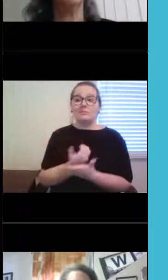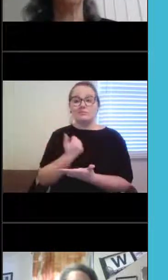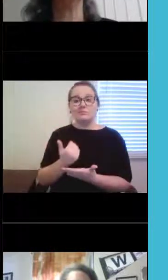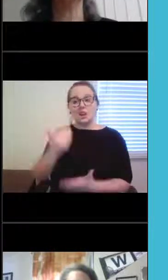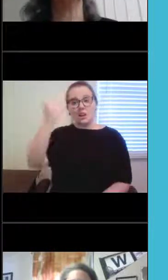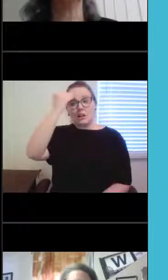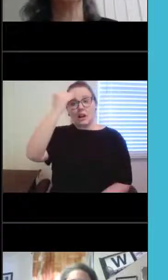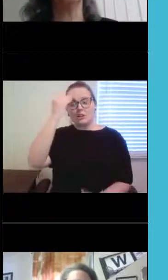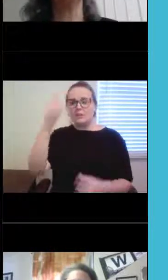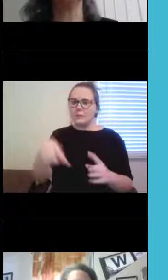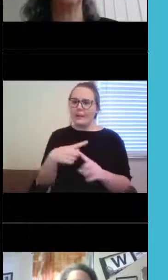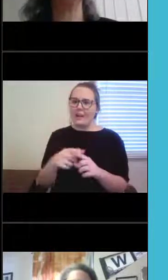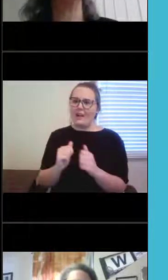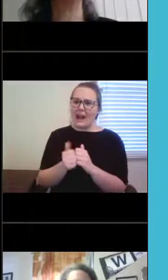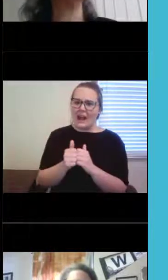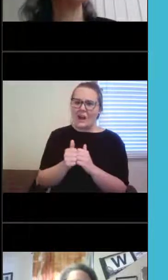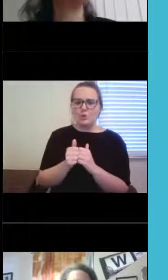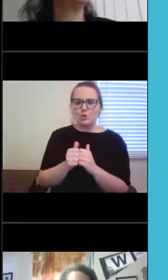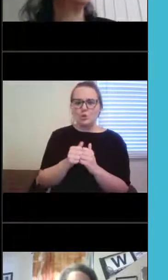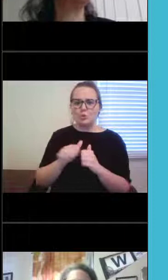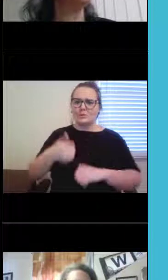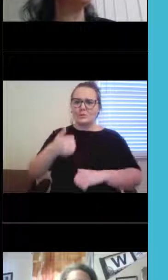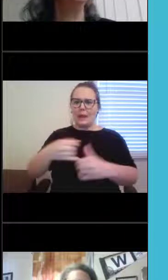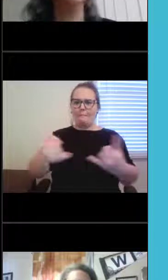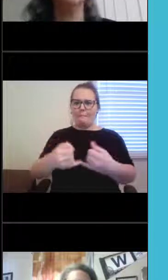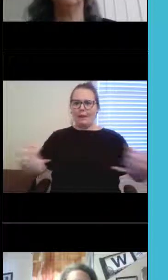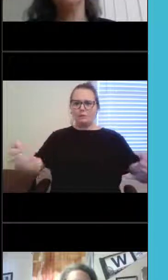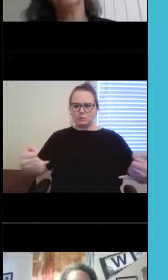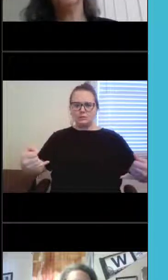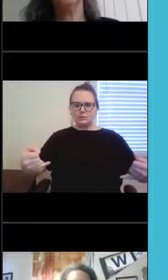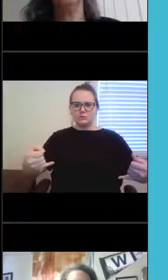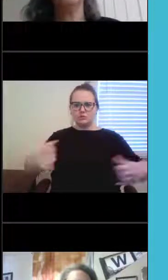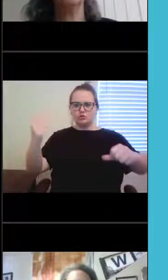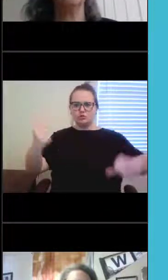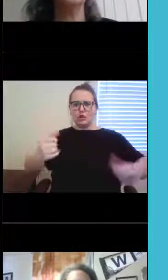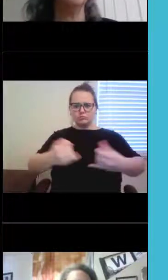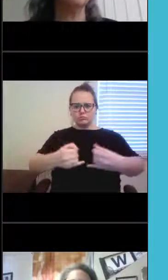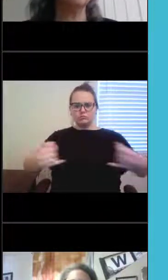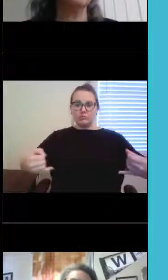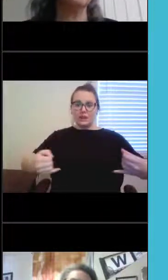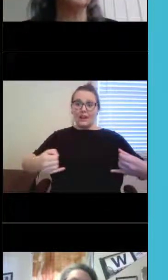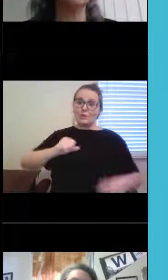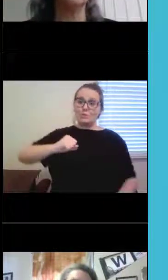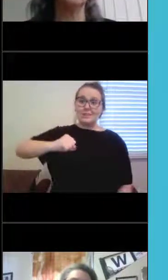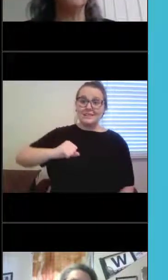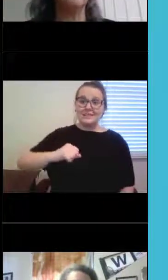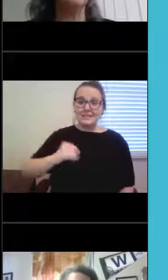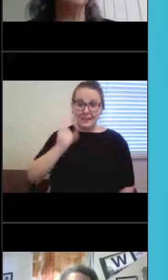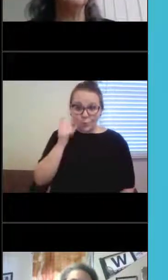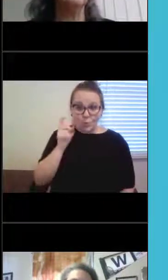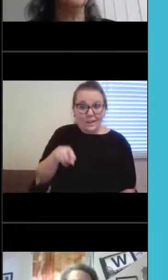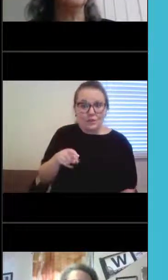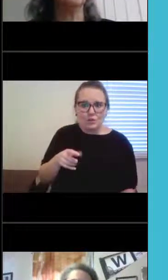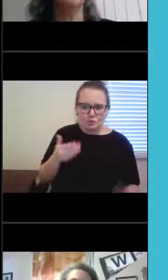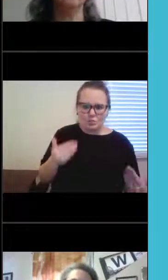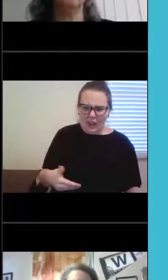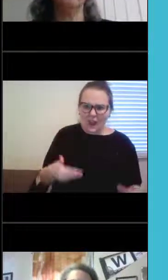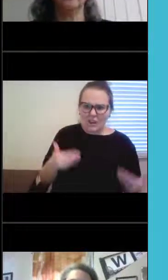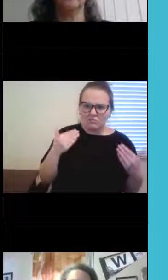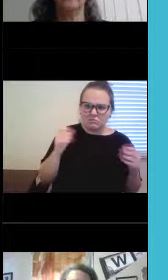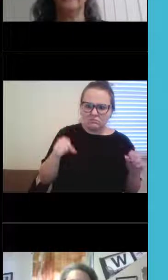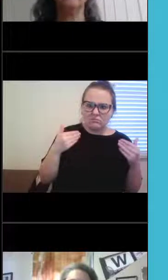knowledge about how to set one's boundaries, and also how to necessarily resist if one necessarily needs to do that.